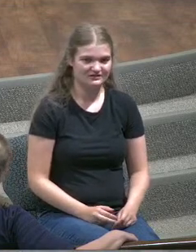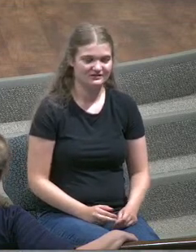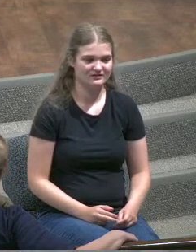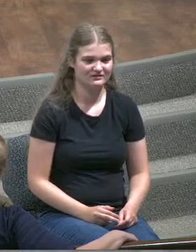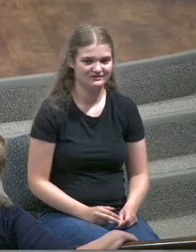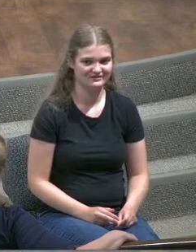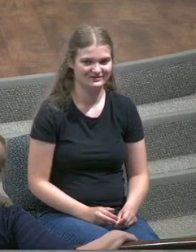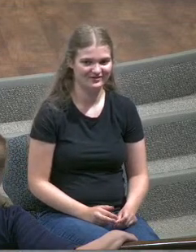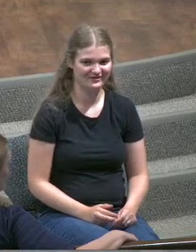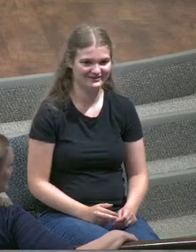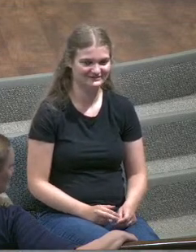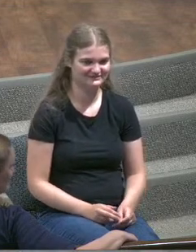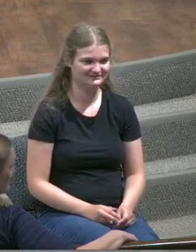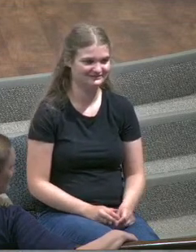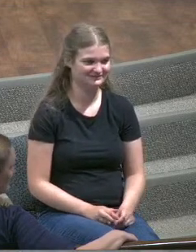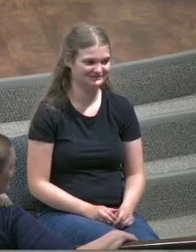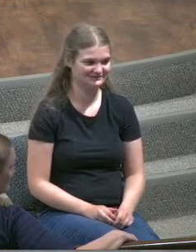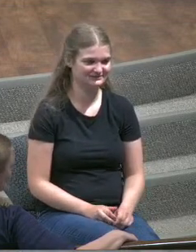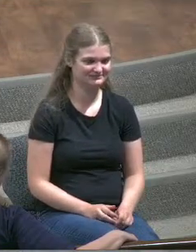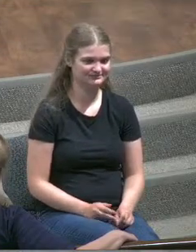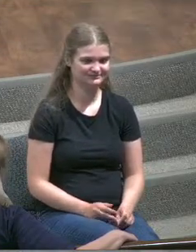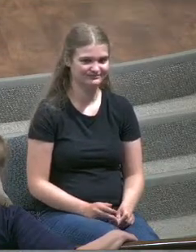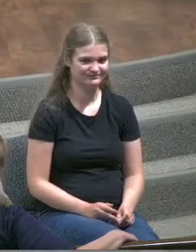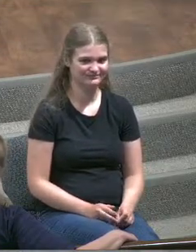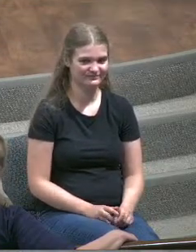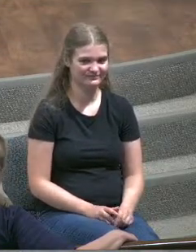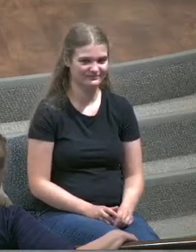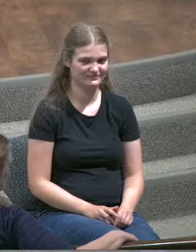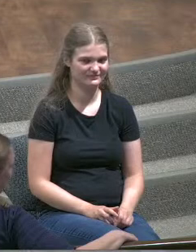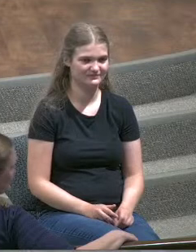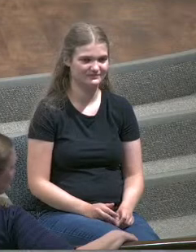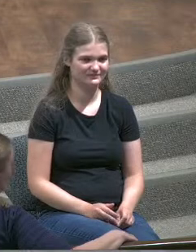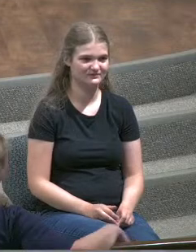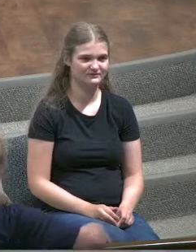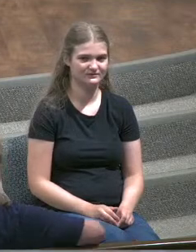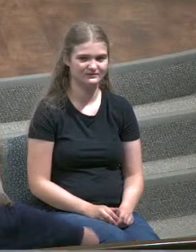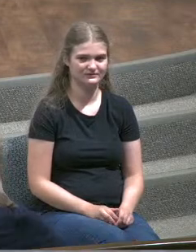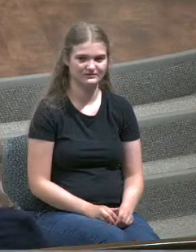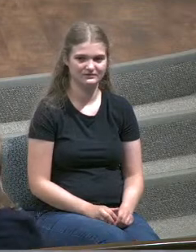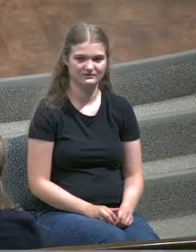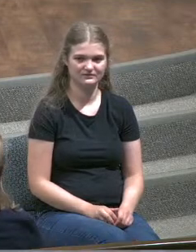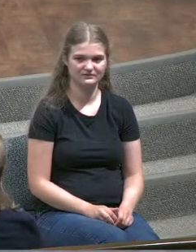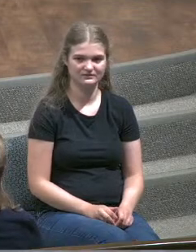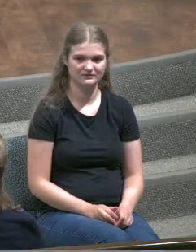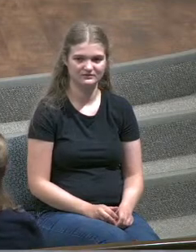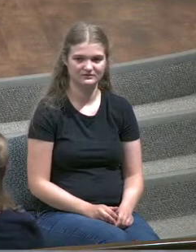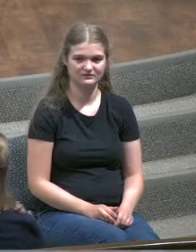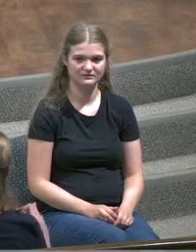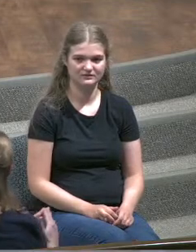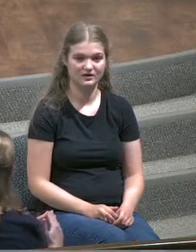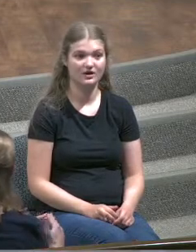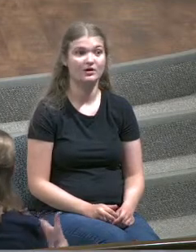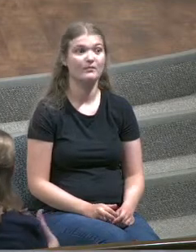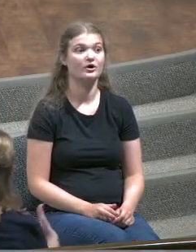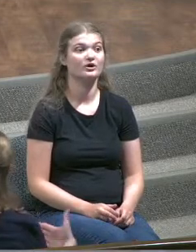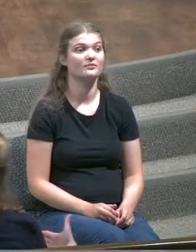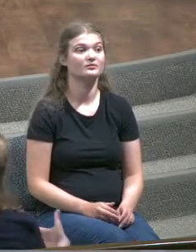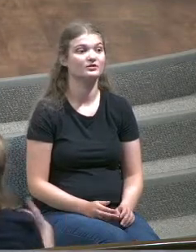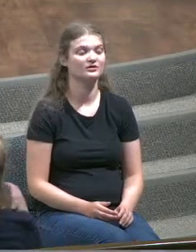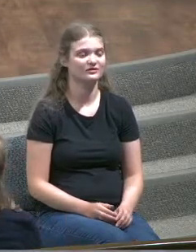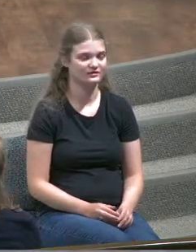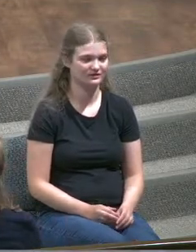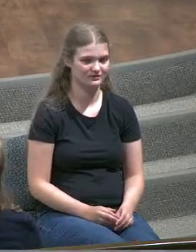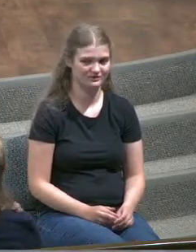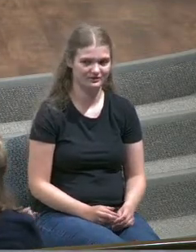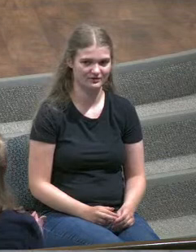word to them. And they came, bringing to him a paralytic carried by four men. And when they could not get near him